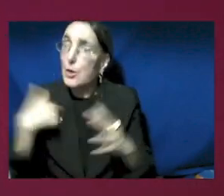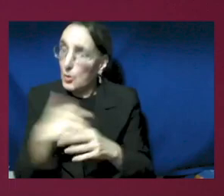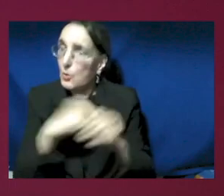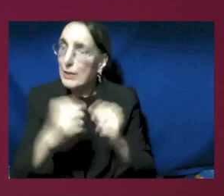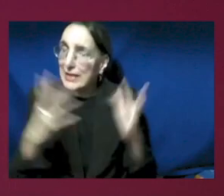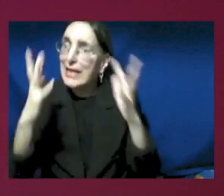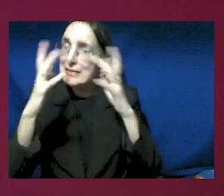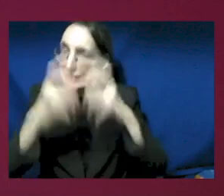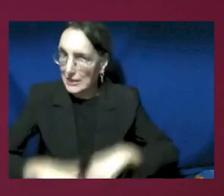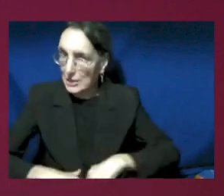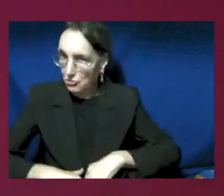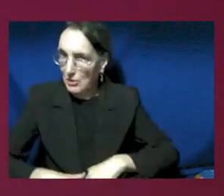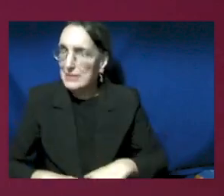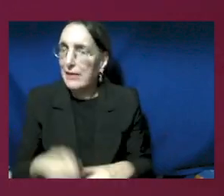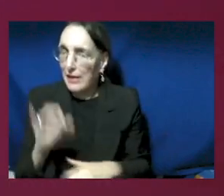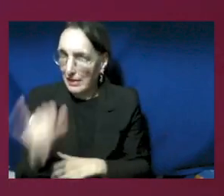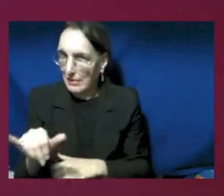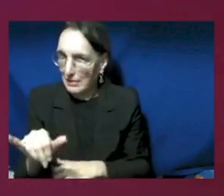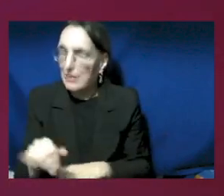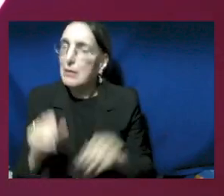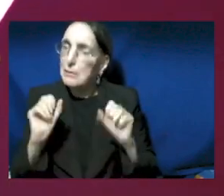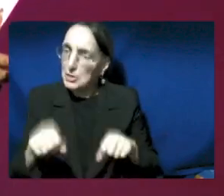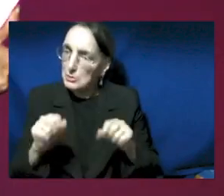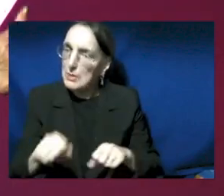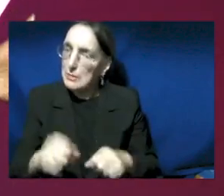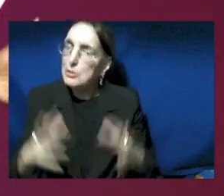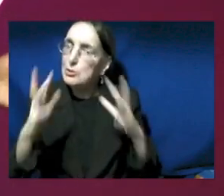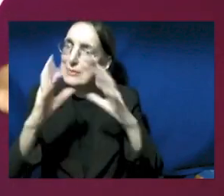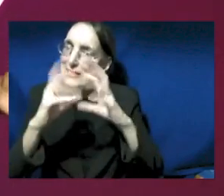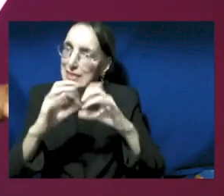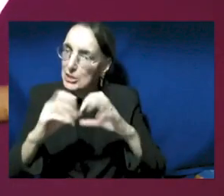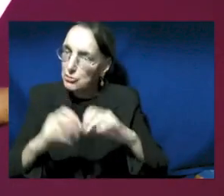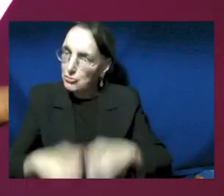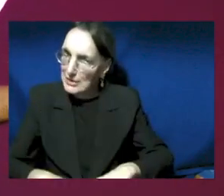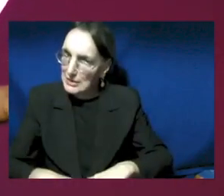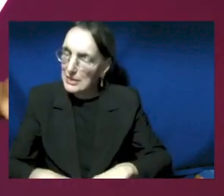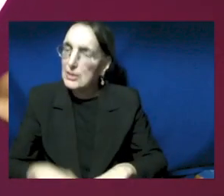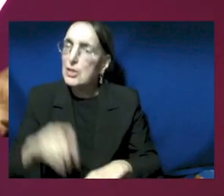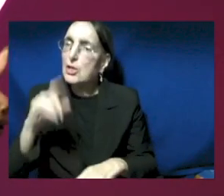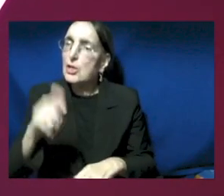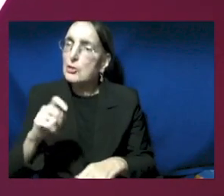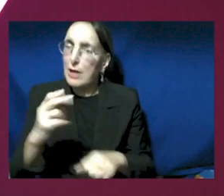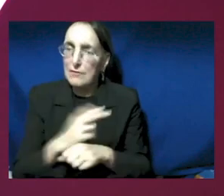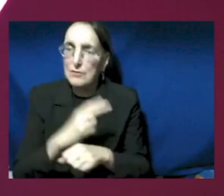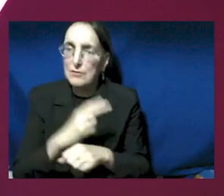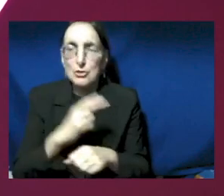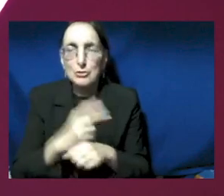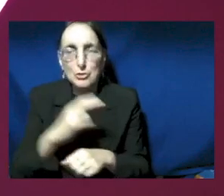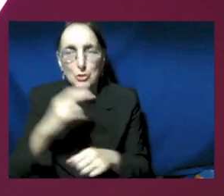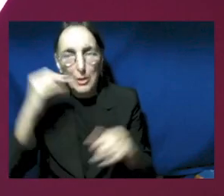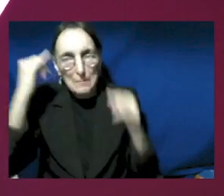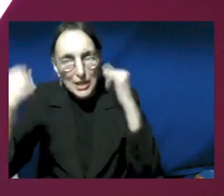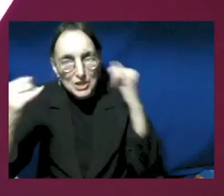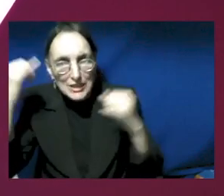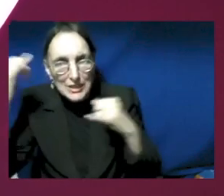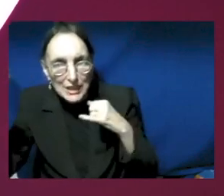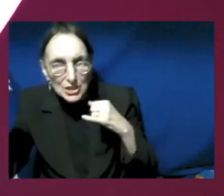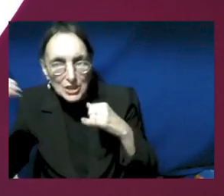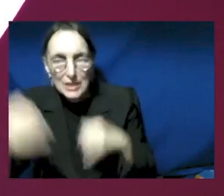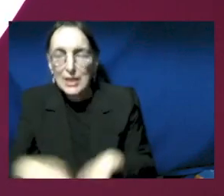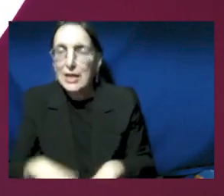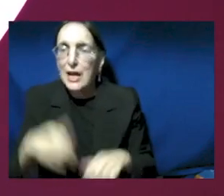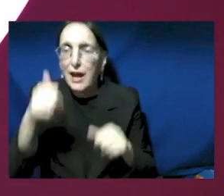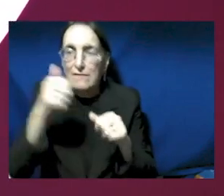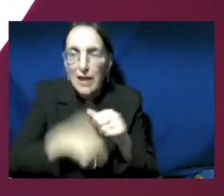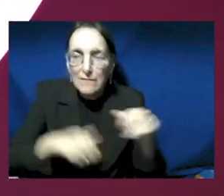But in order to deconstruct it, you've got to use your radical reimagination of every single